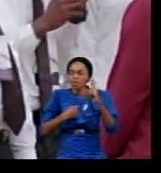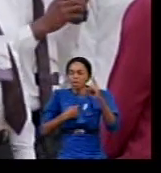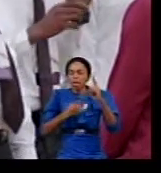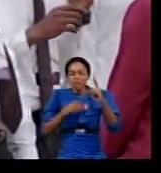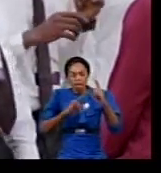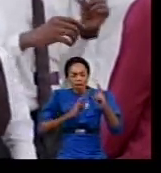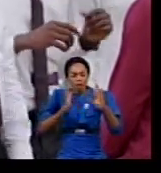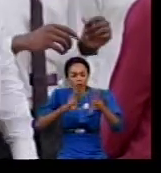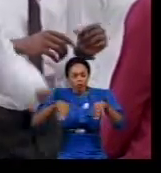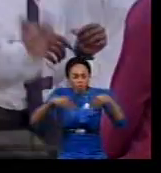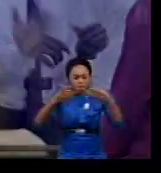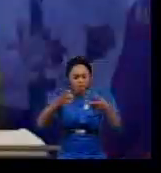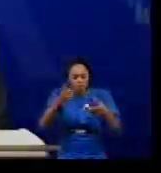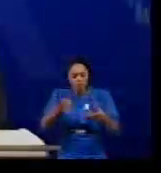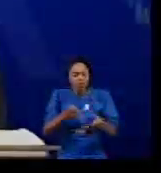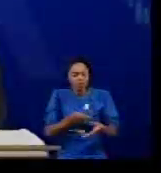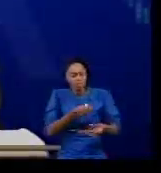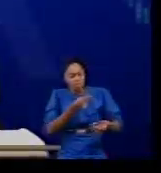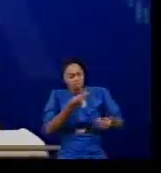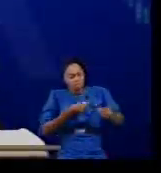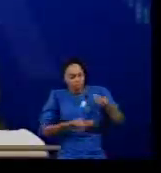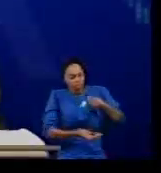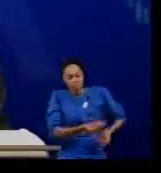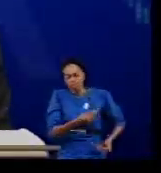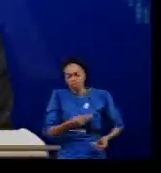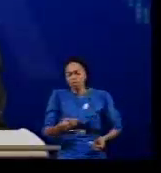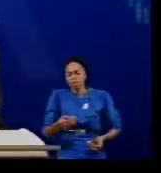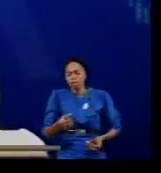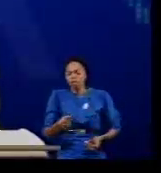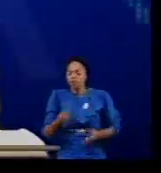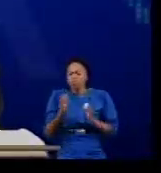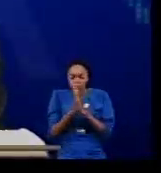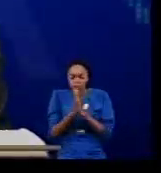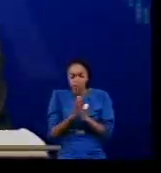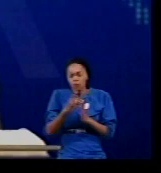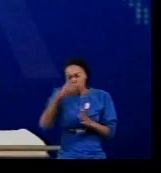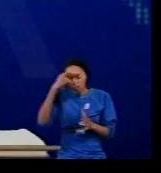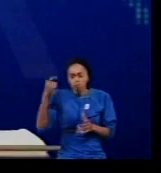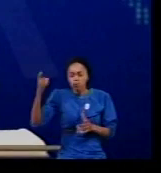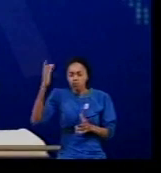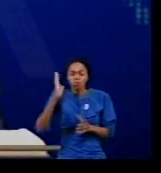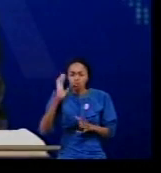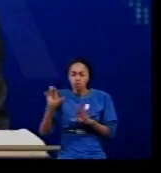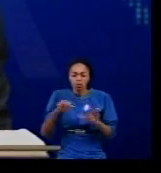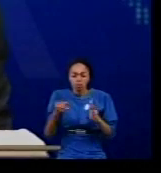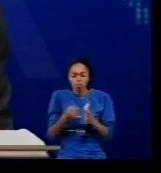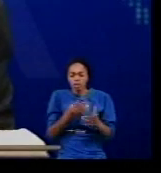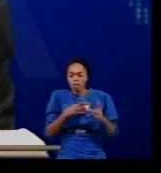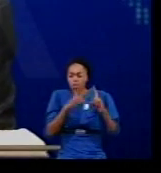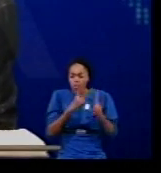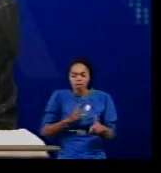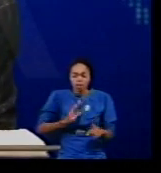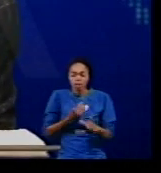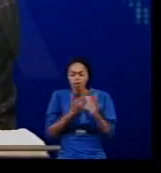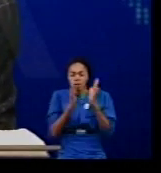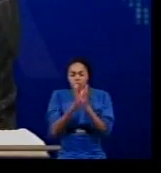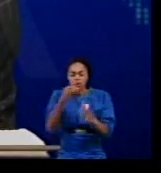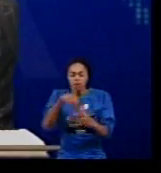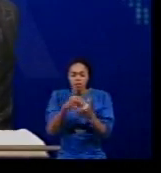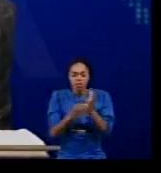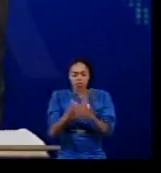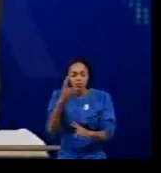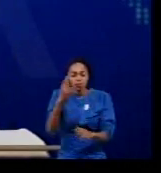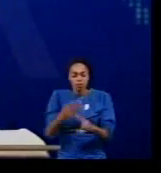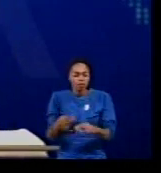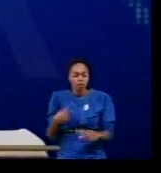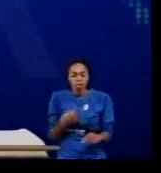names of the Lord in the Old Testament. This is Jehovah, the Lord, our peace. The Lord, our peace. They are the peace of God. What